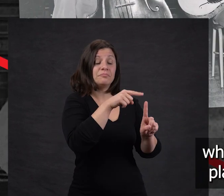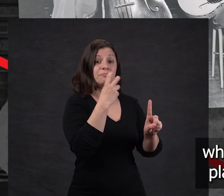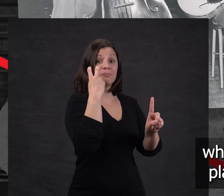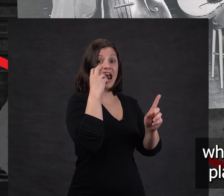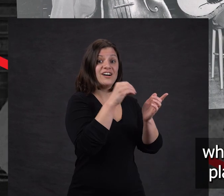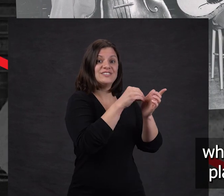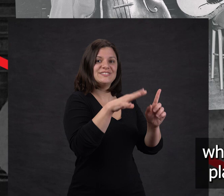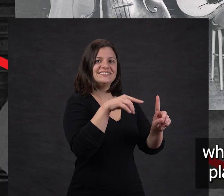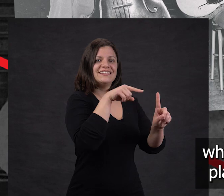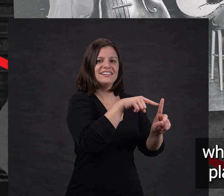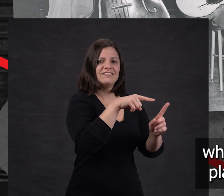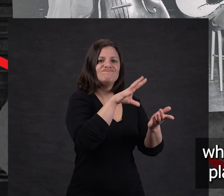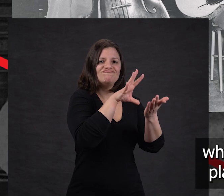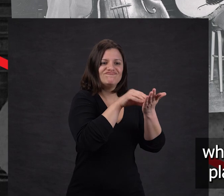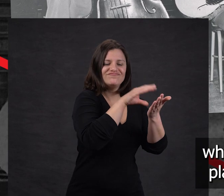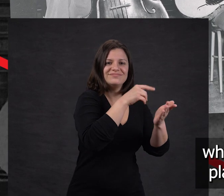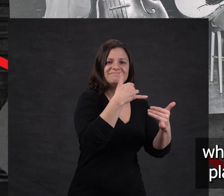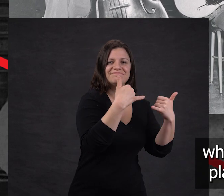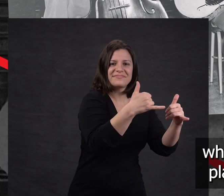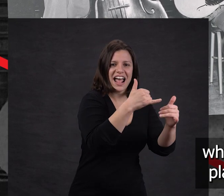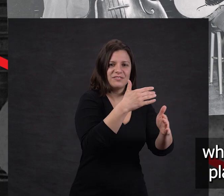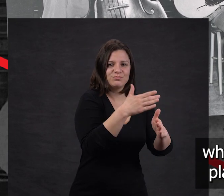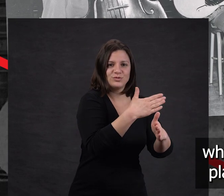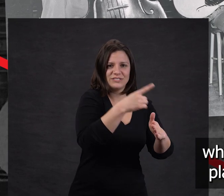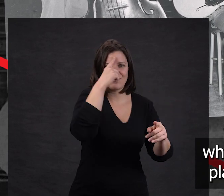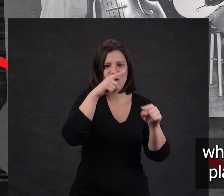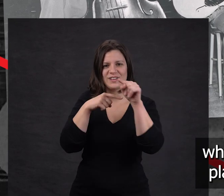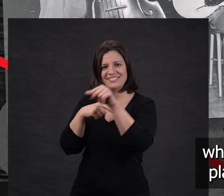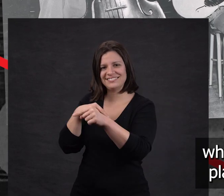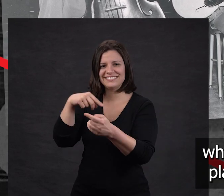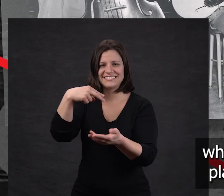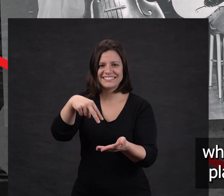while students who were blind played music for the dances.